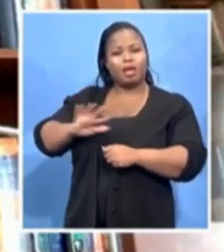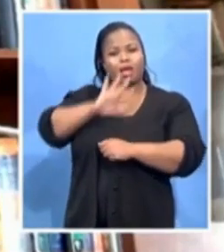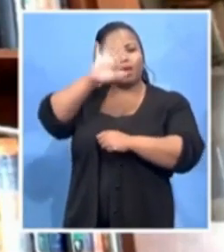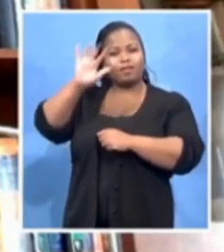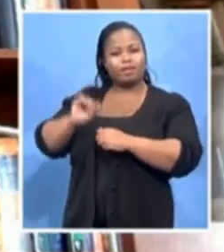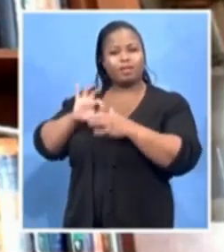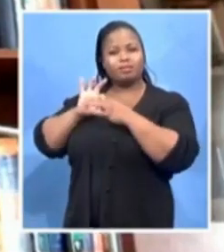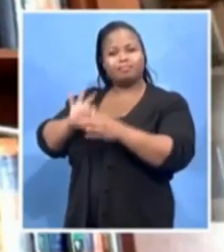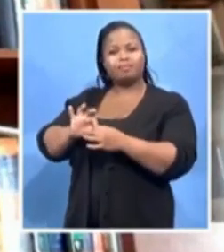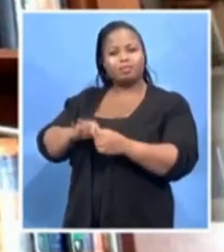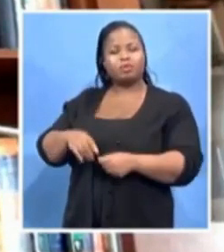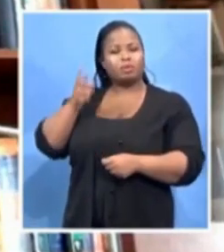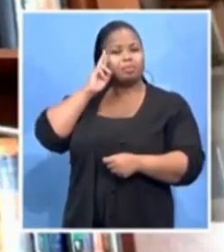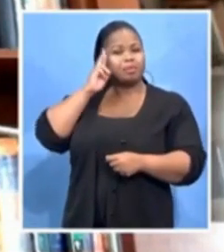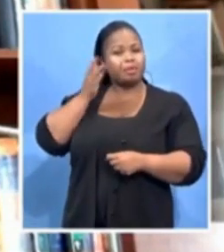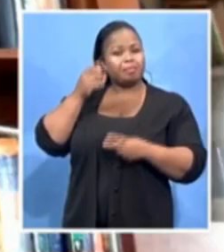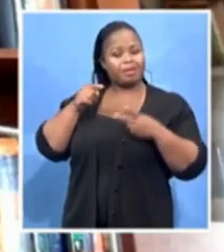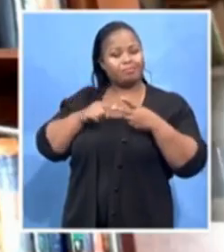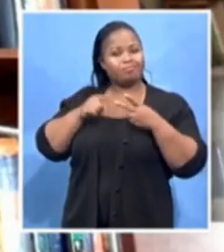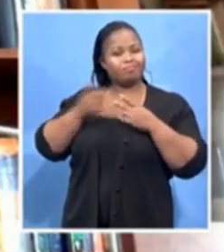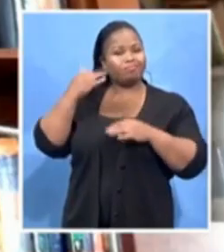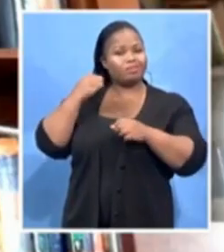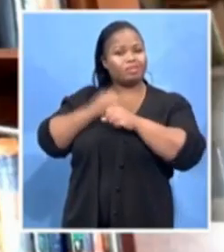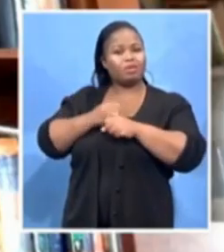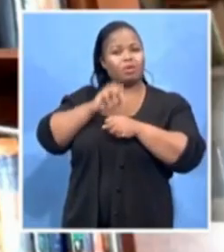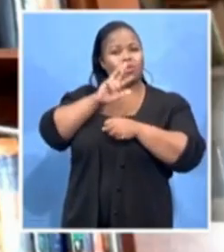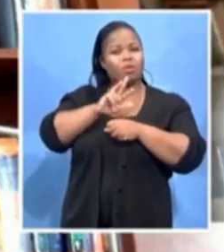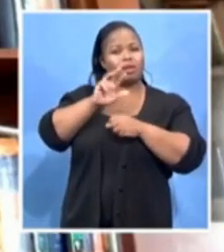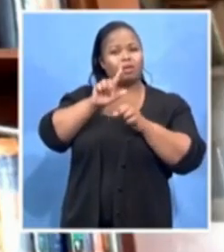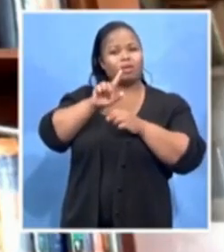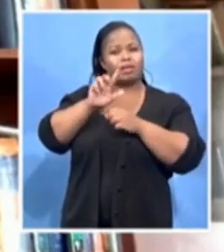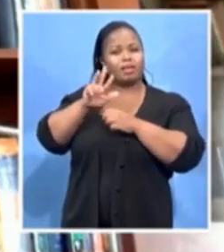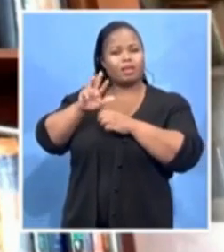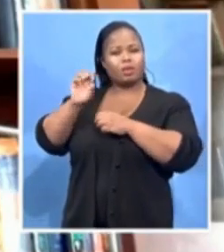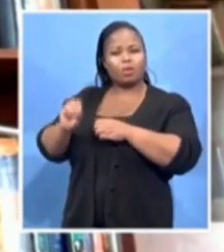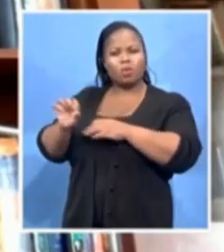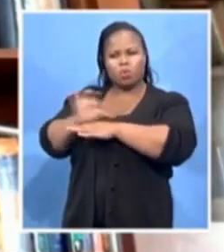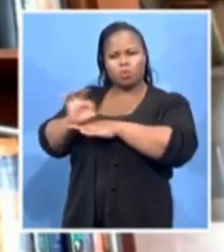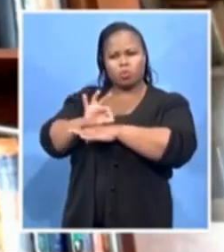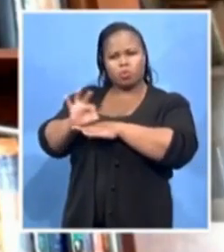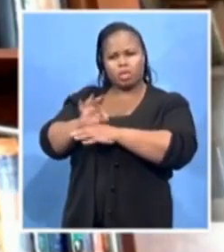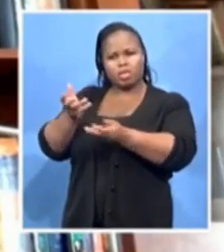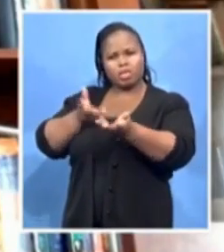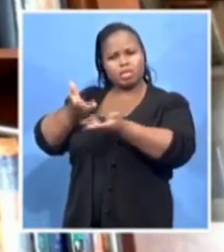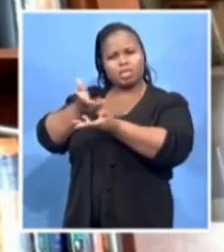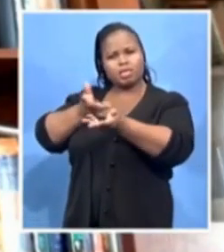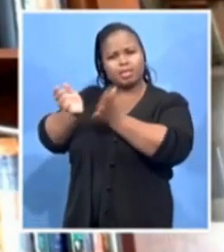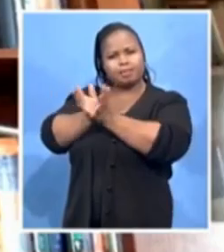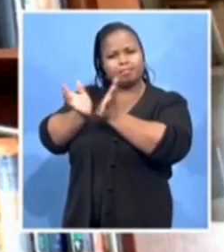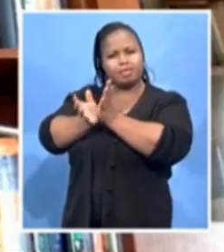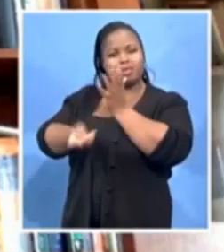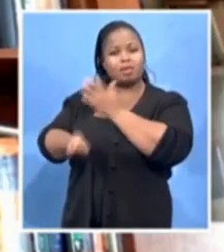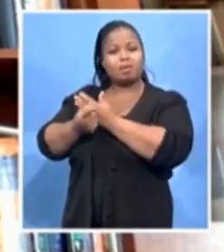1900, organized a meeting in London. And that meeting held in London and organized